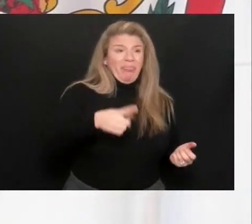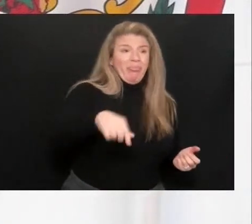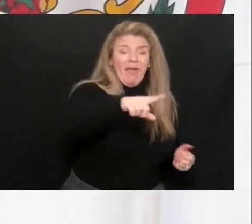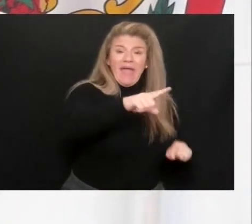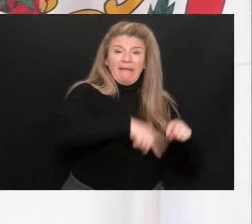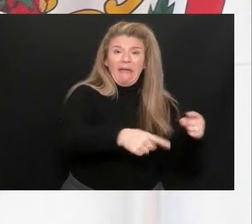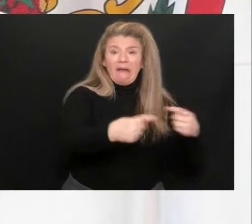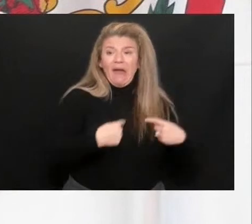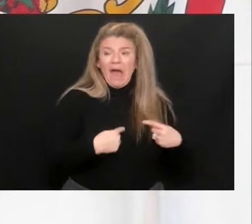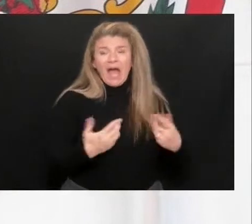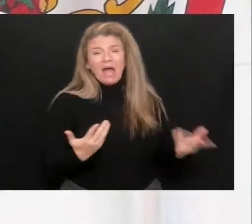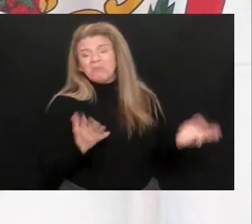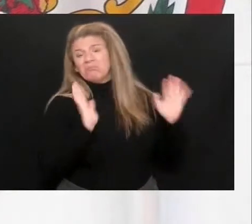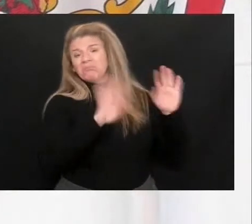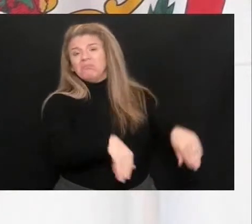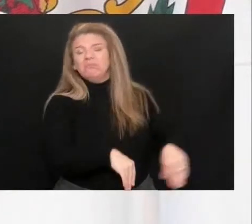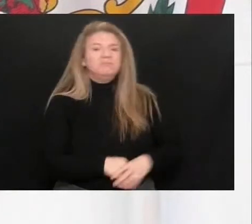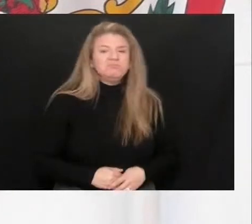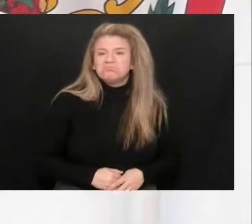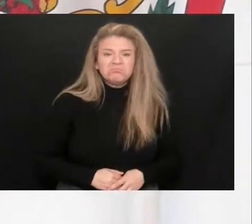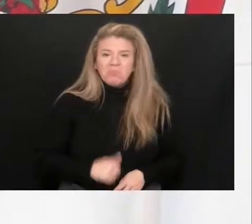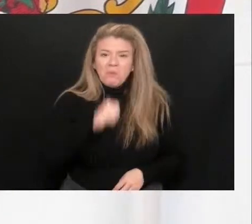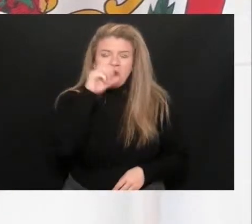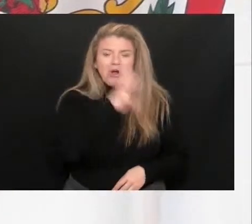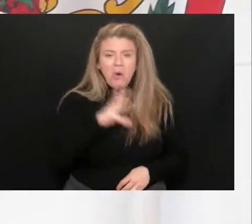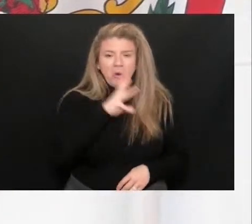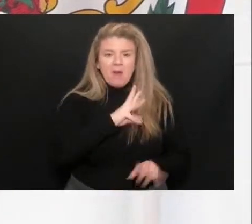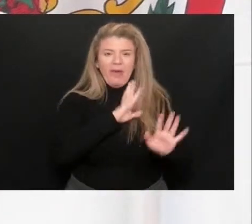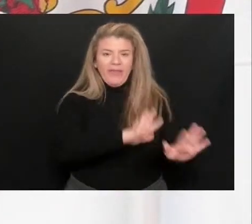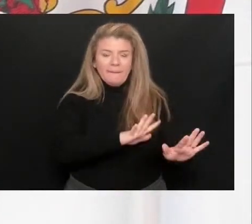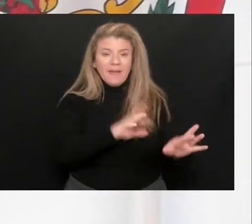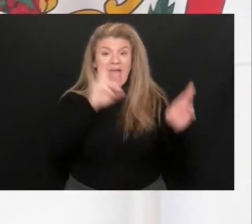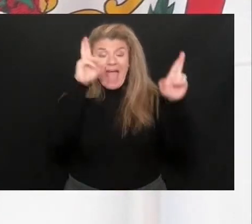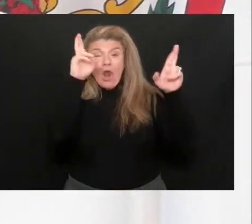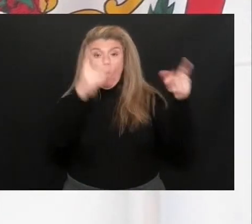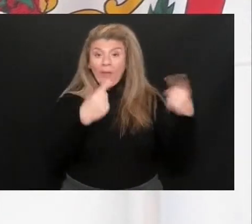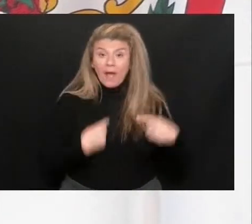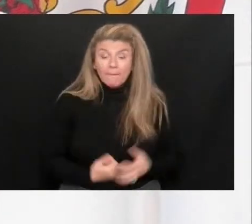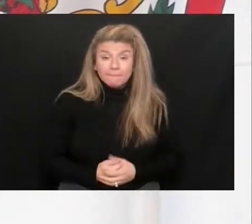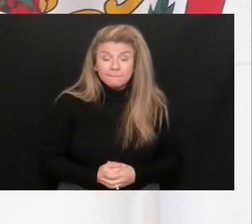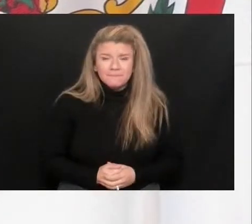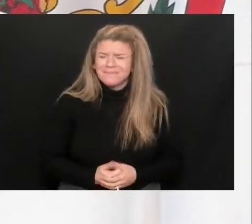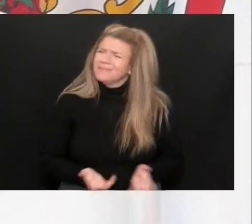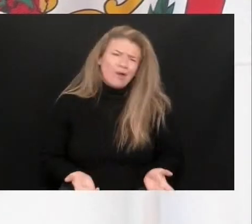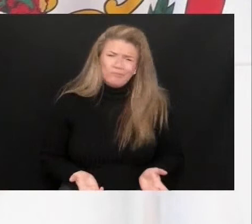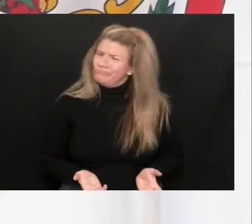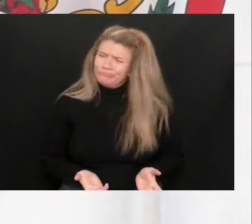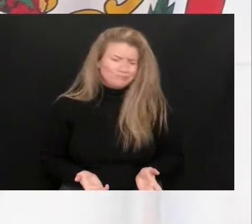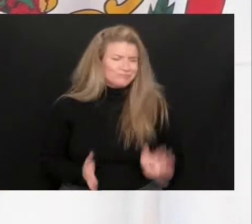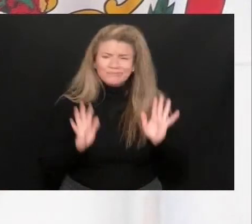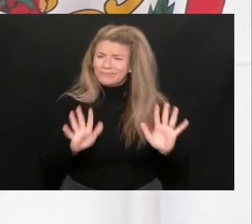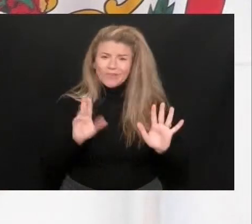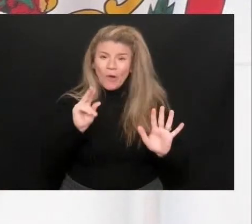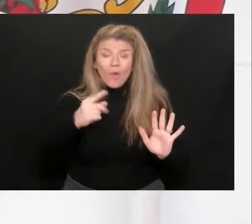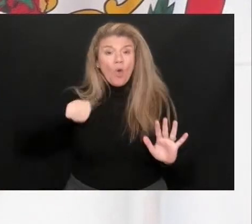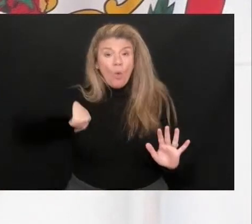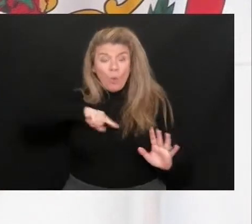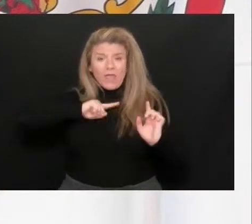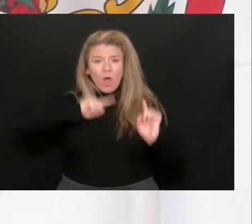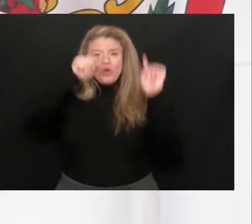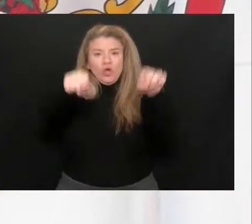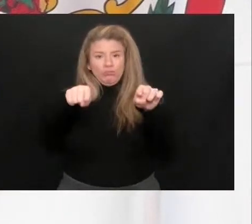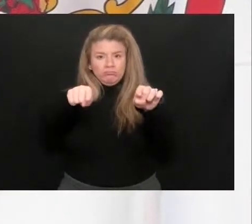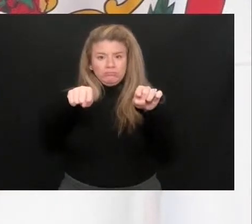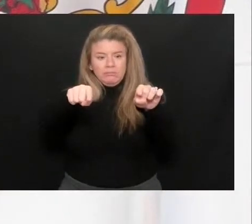them to do. So we're just going to sit on our hands and hope they come in. Well, you don't do that. You go to them. You